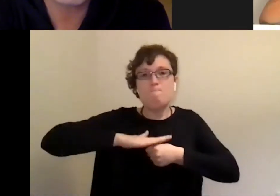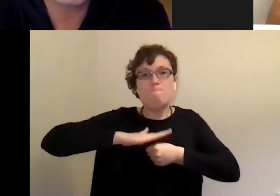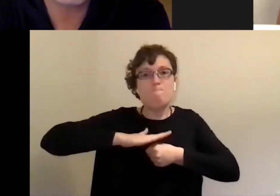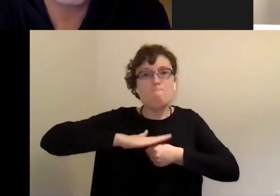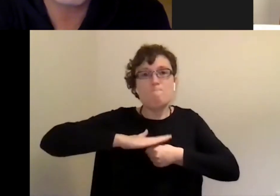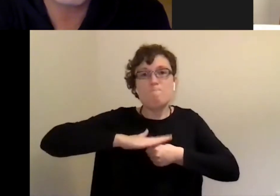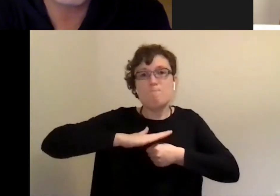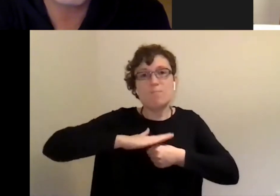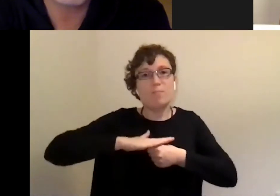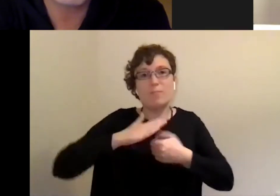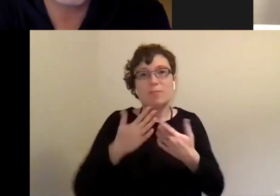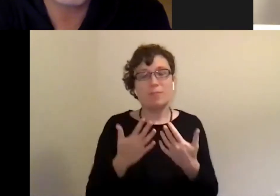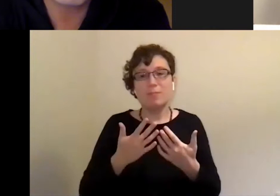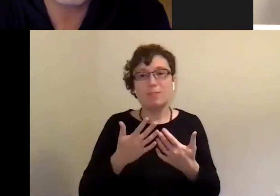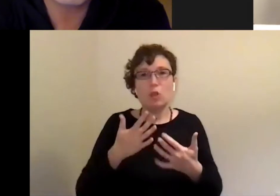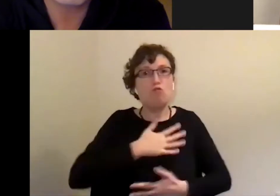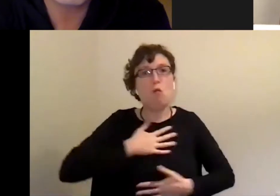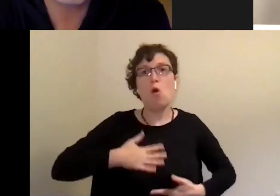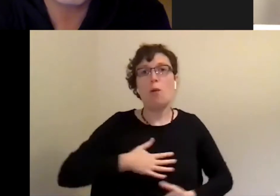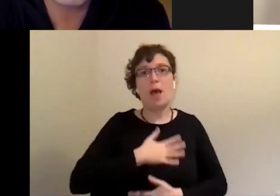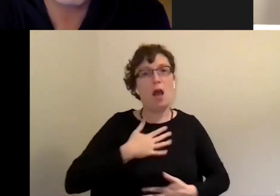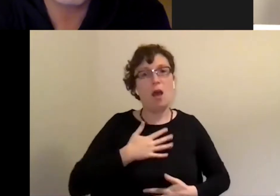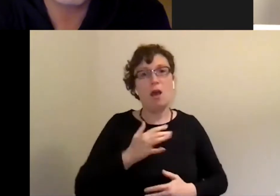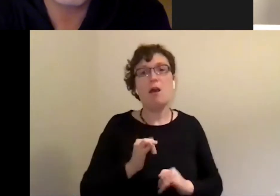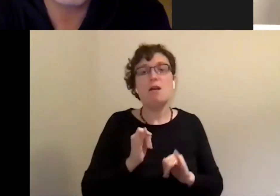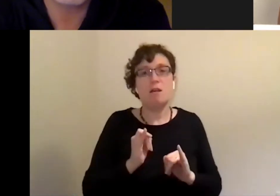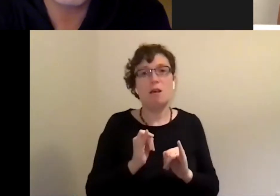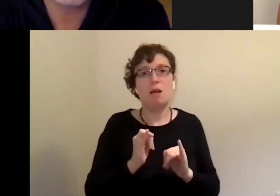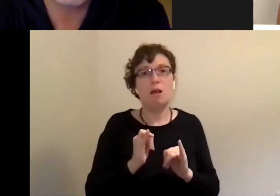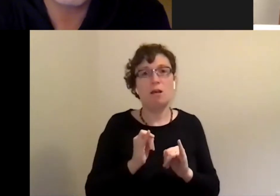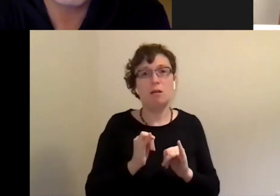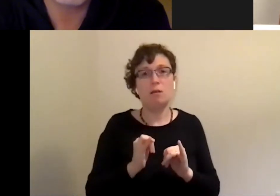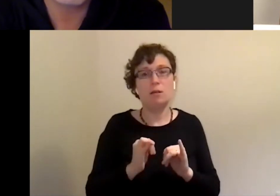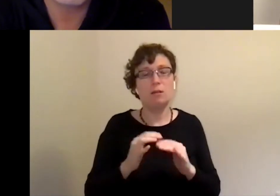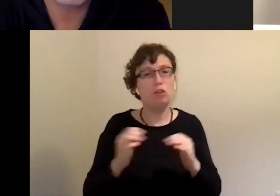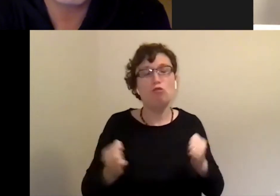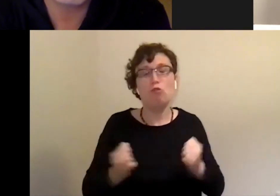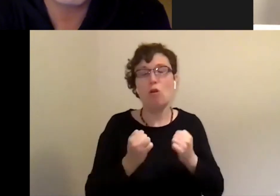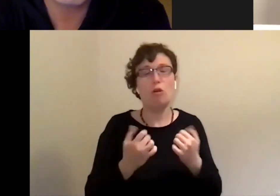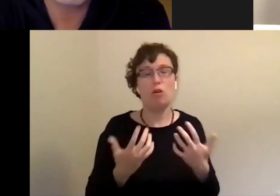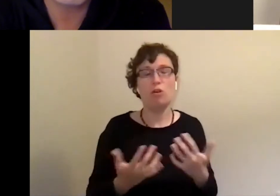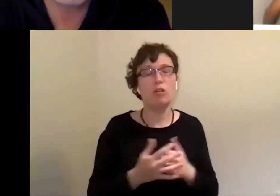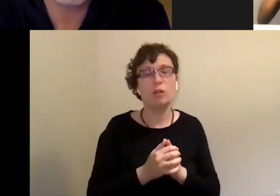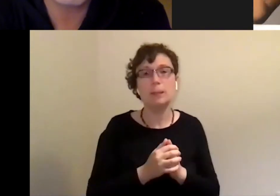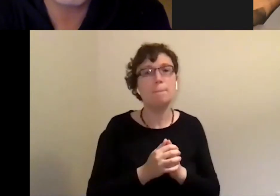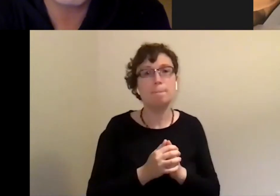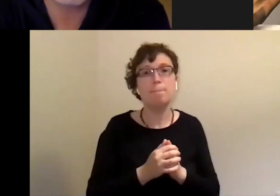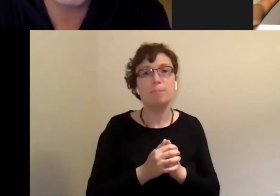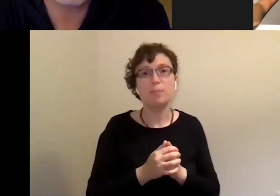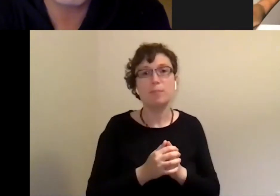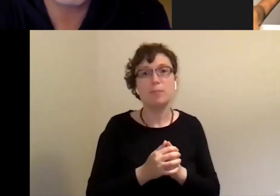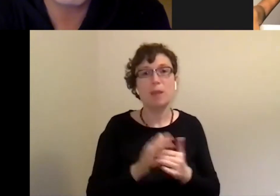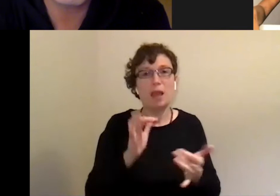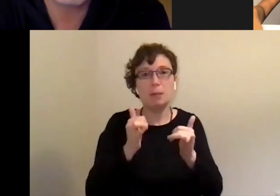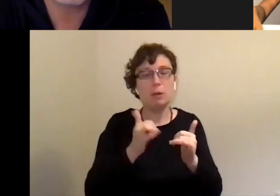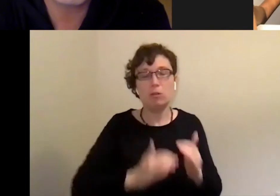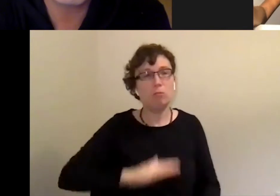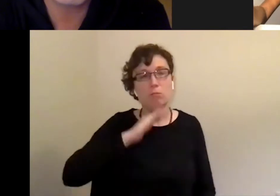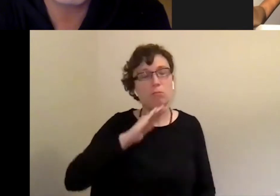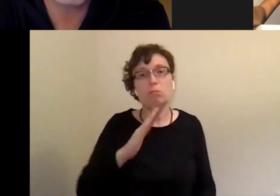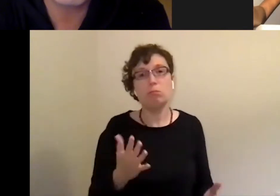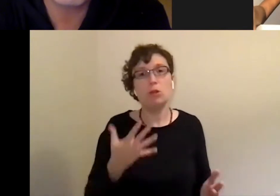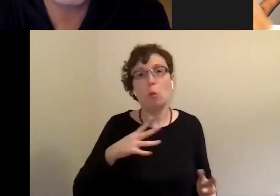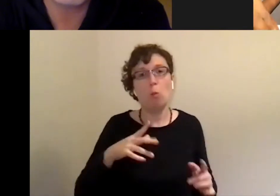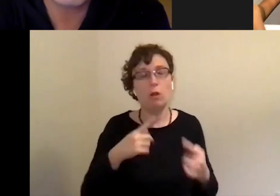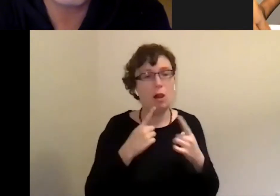aren't always strong enough to keep speaking out against. It's also important to speak out and call people